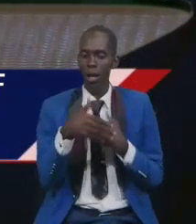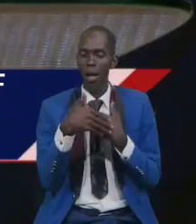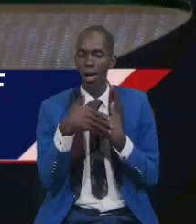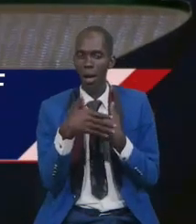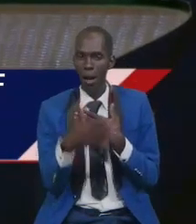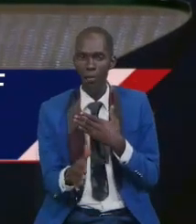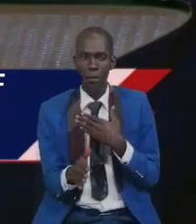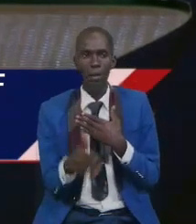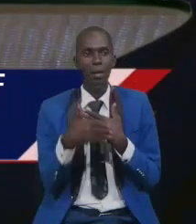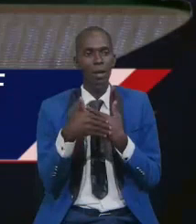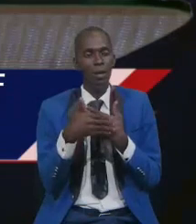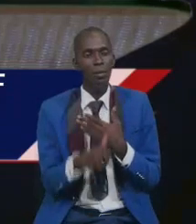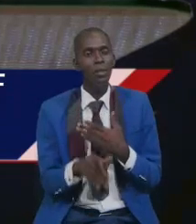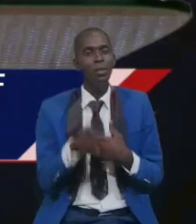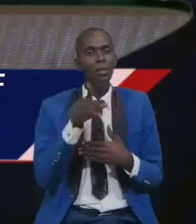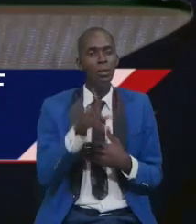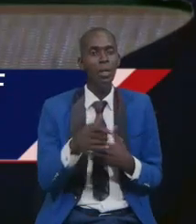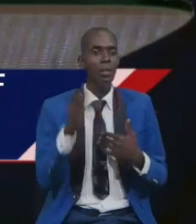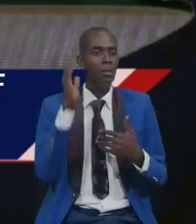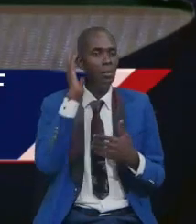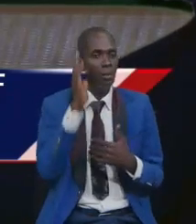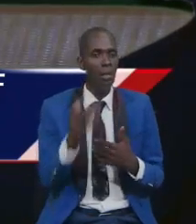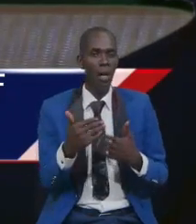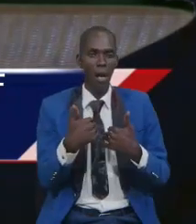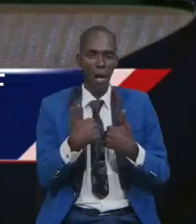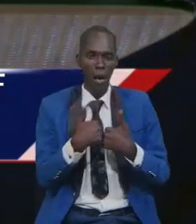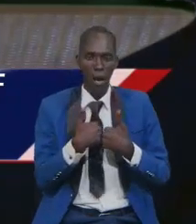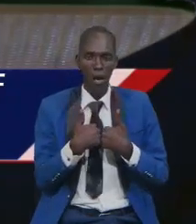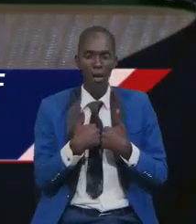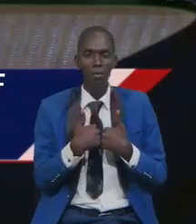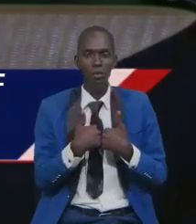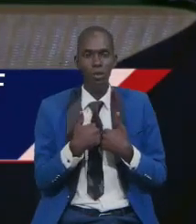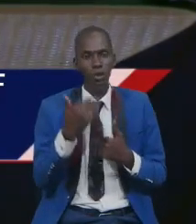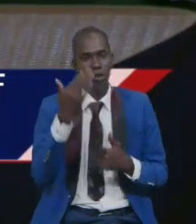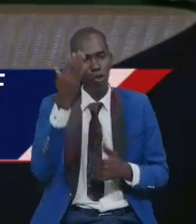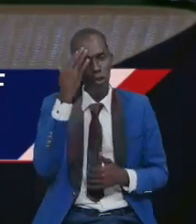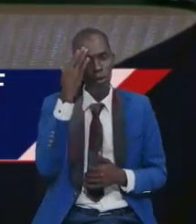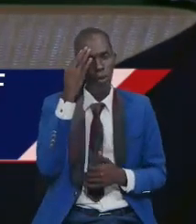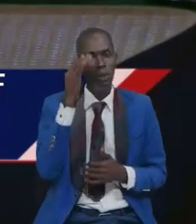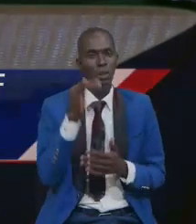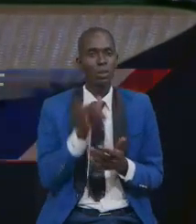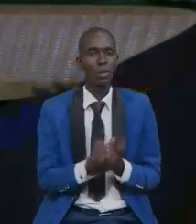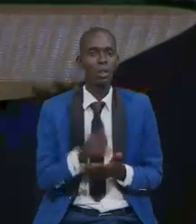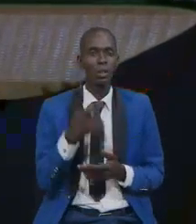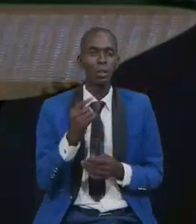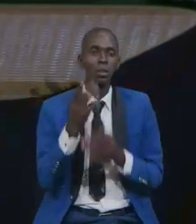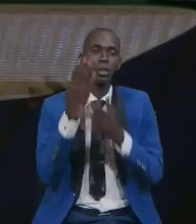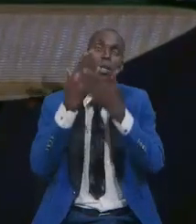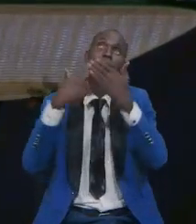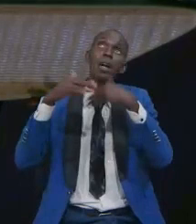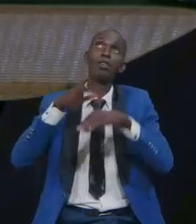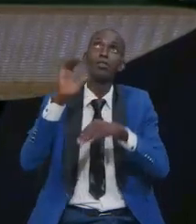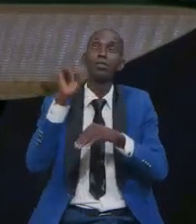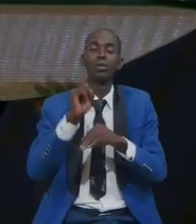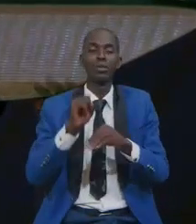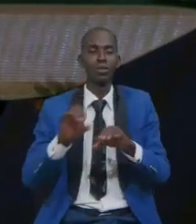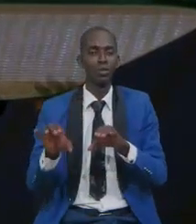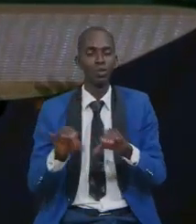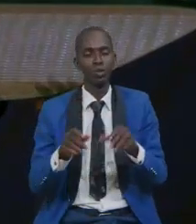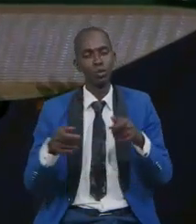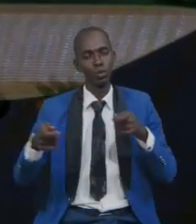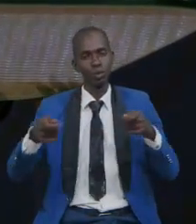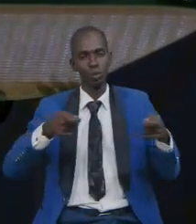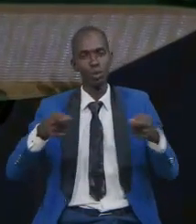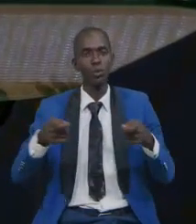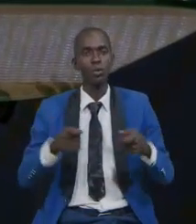after thou shalt have, I shall have known that the heavens